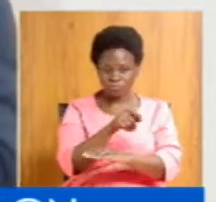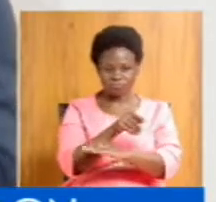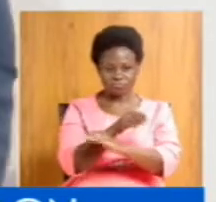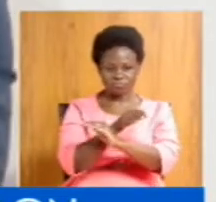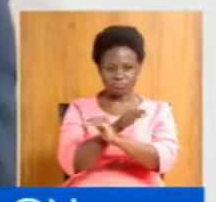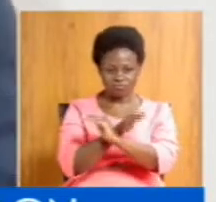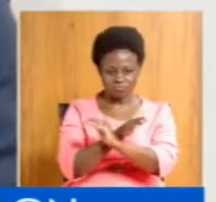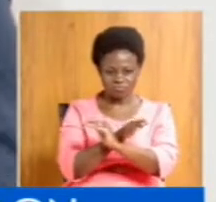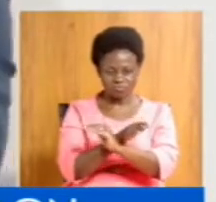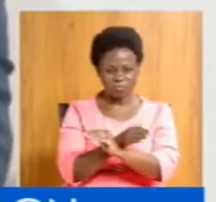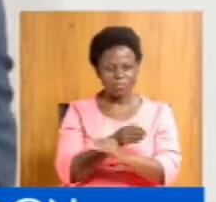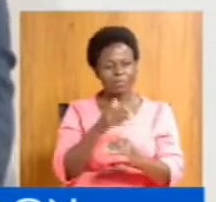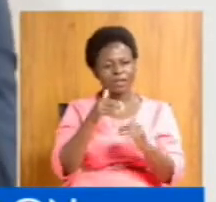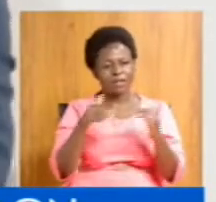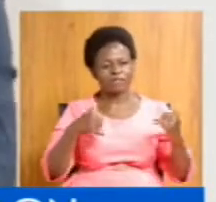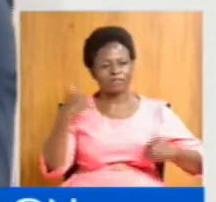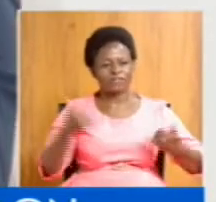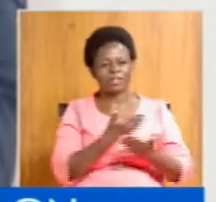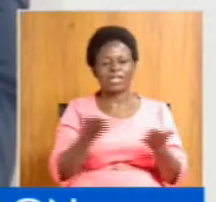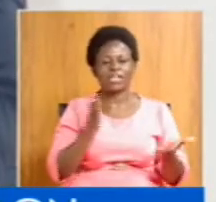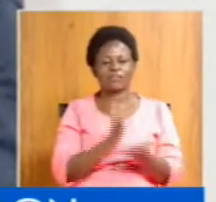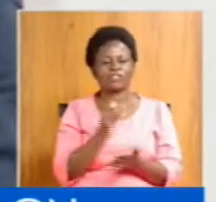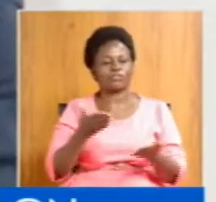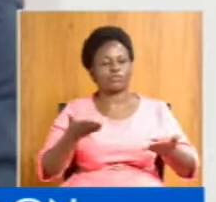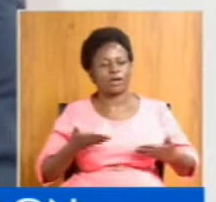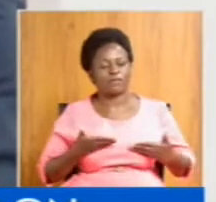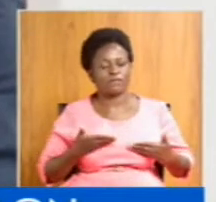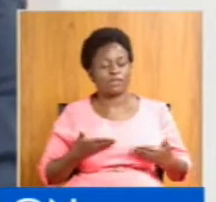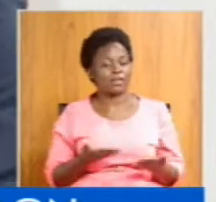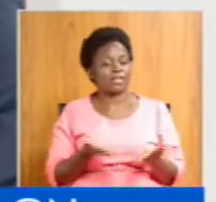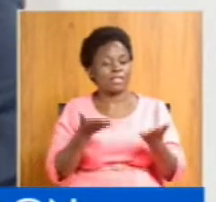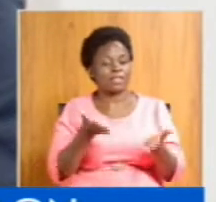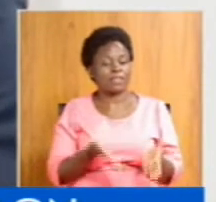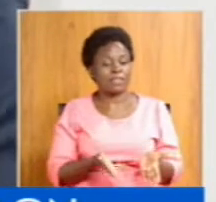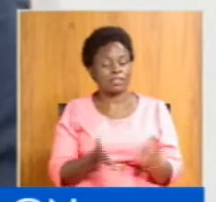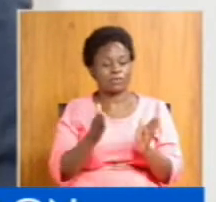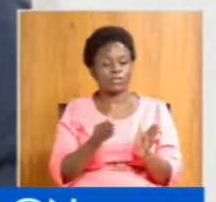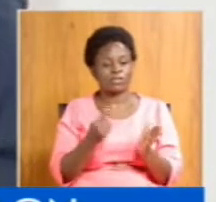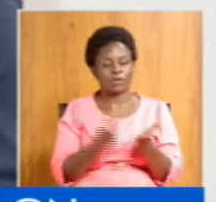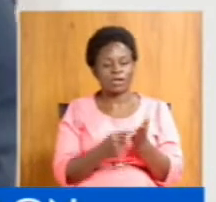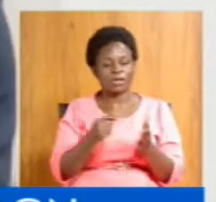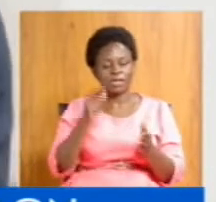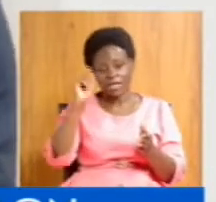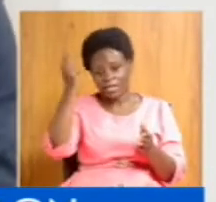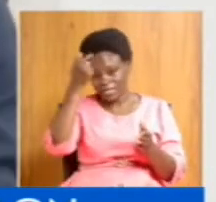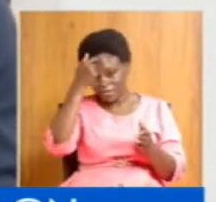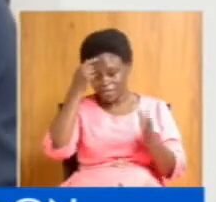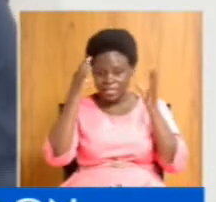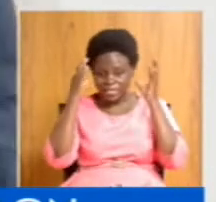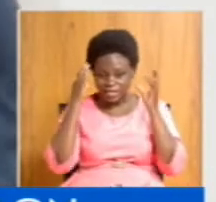the level of enjoyment of one of the rights that you have. In this case, we believe that the government took the decision it took